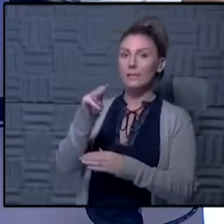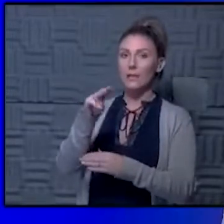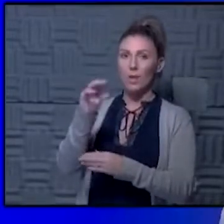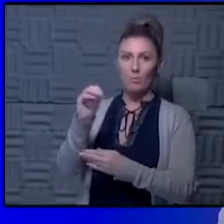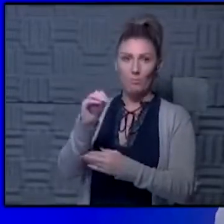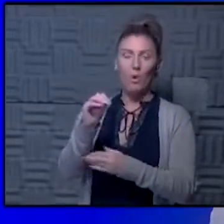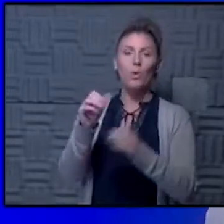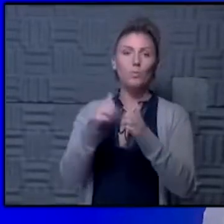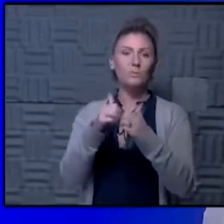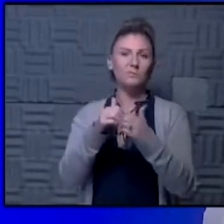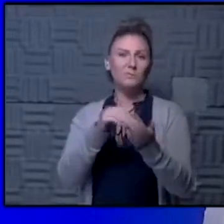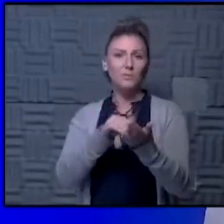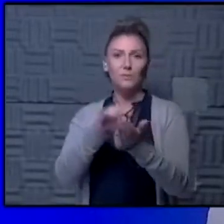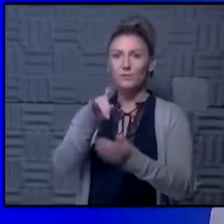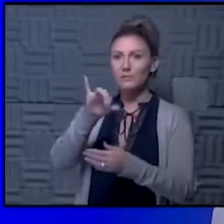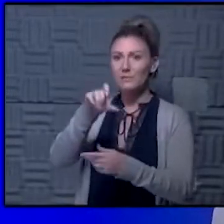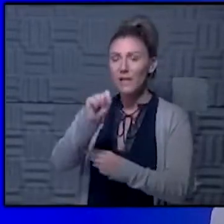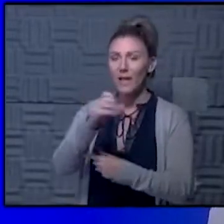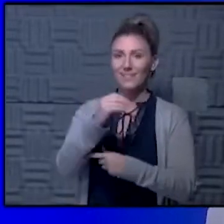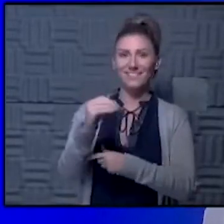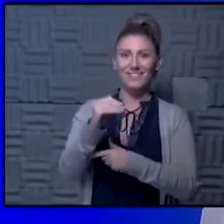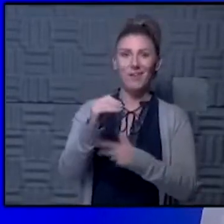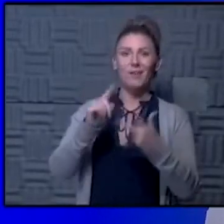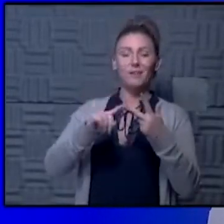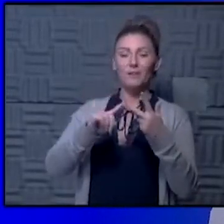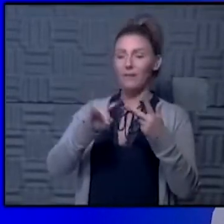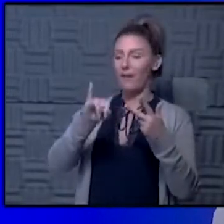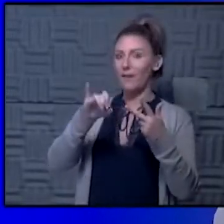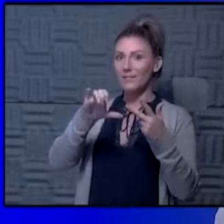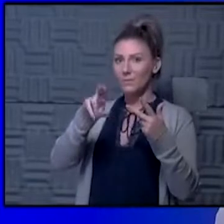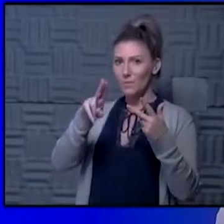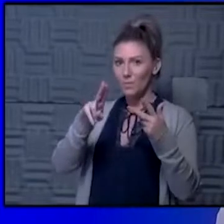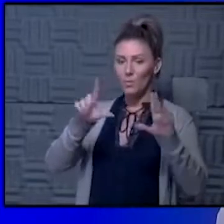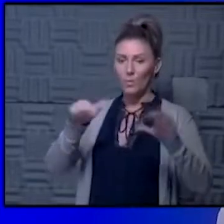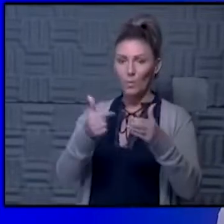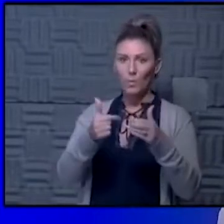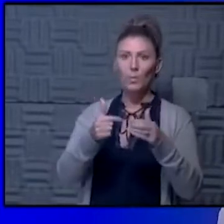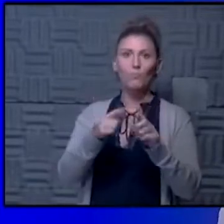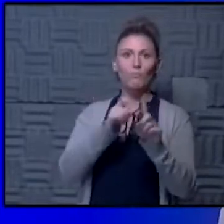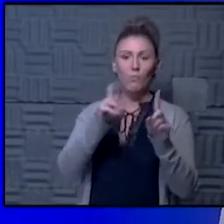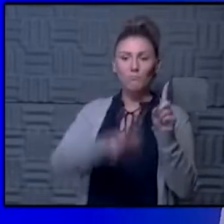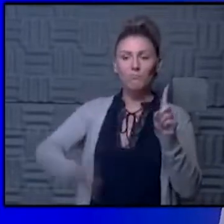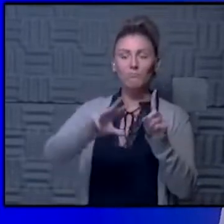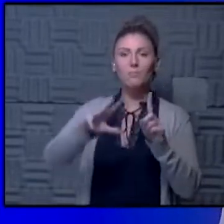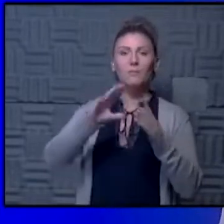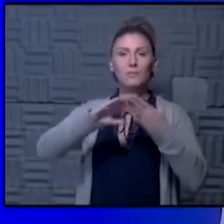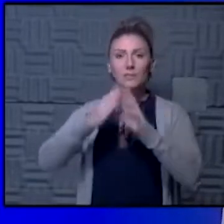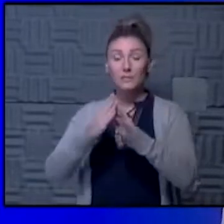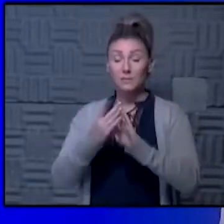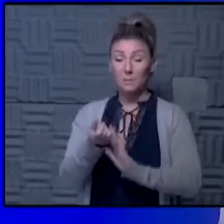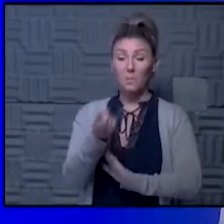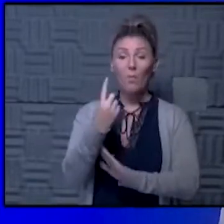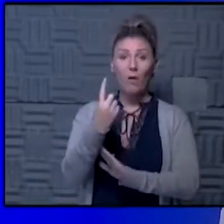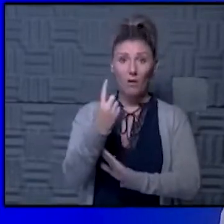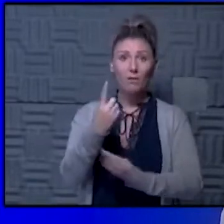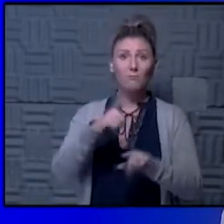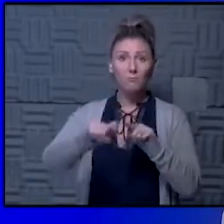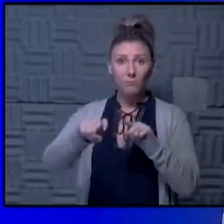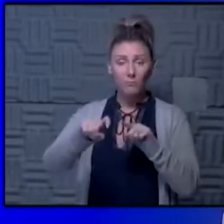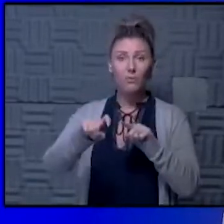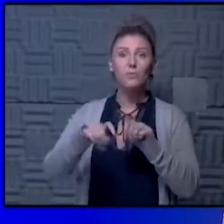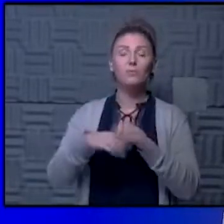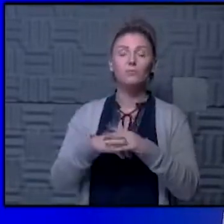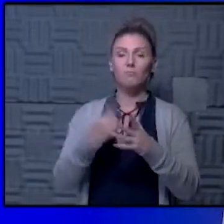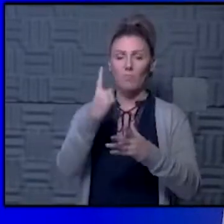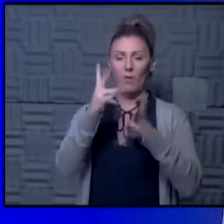which Dr. Stites has held. We also have the ICU group from ICU groups around the city, and in one of those, one of